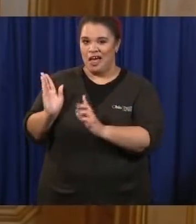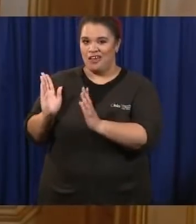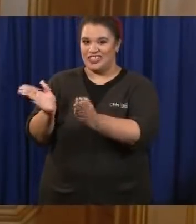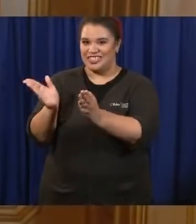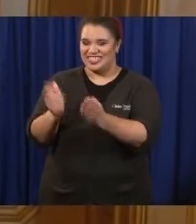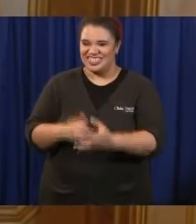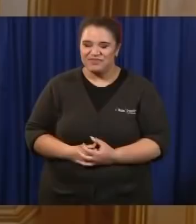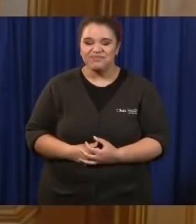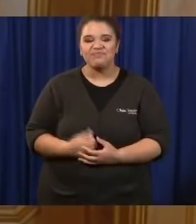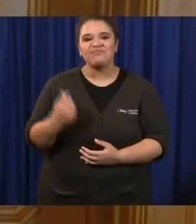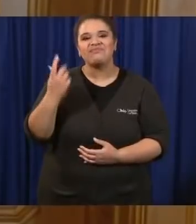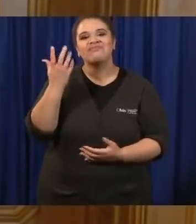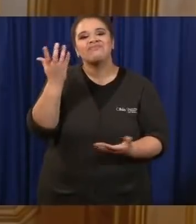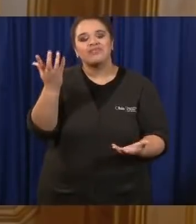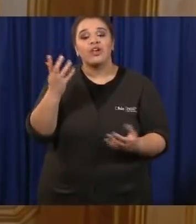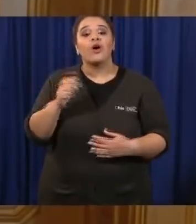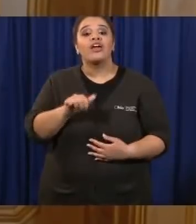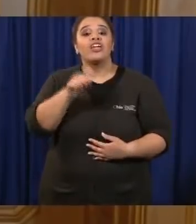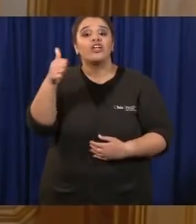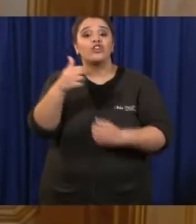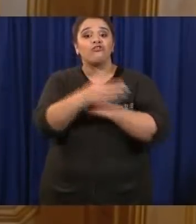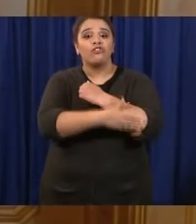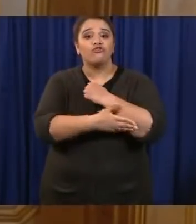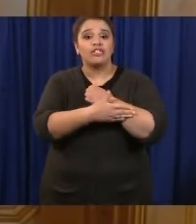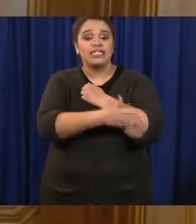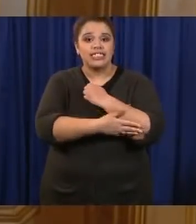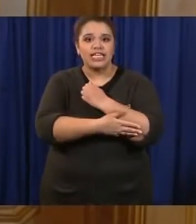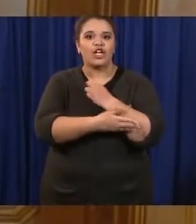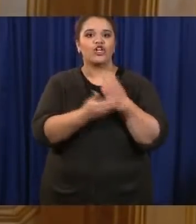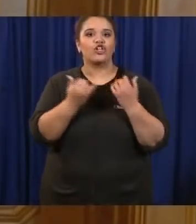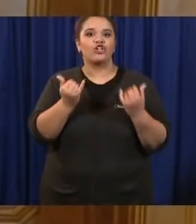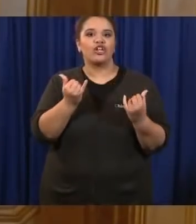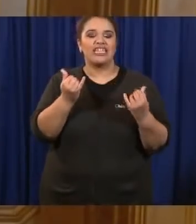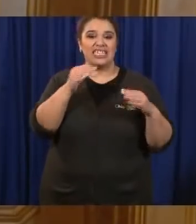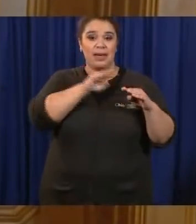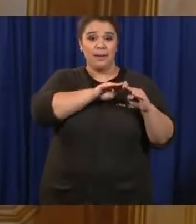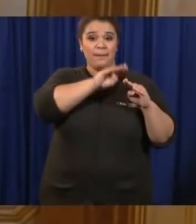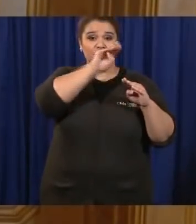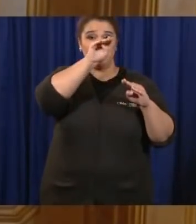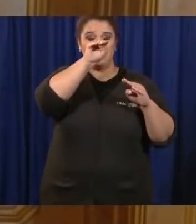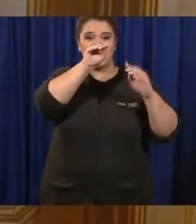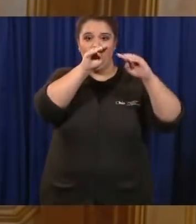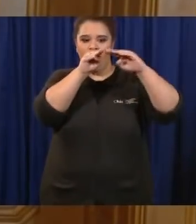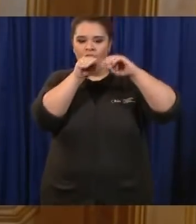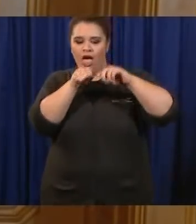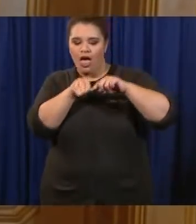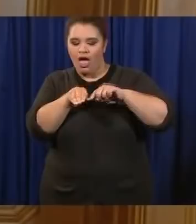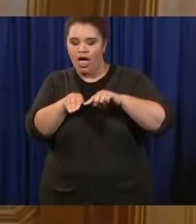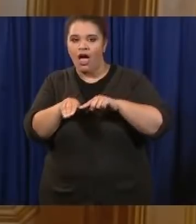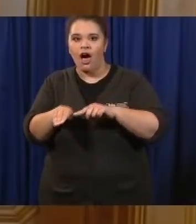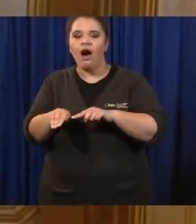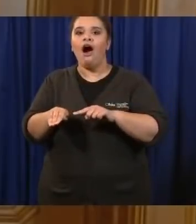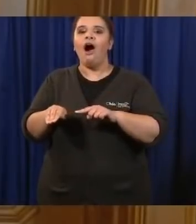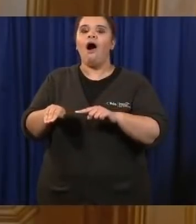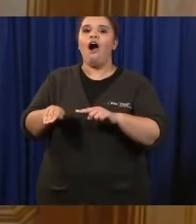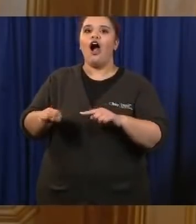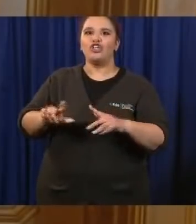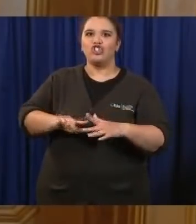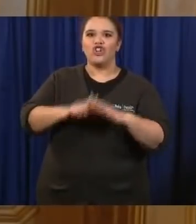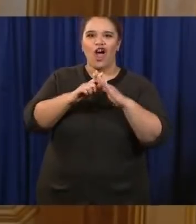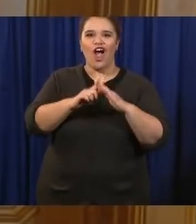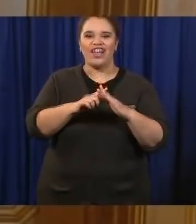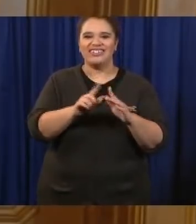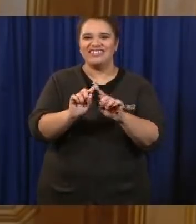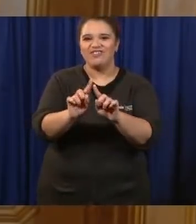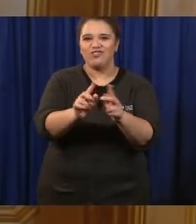countries who are coming out of the peak and starting to reopen things, there are some countries that are actually using mobile apps to kind of help track things like